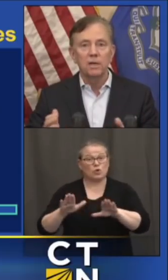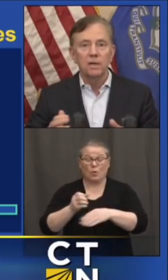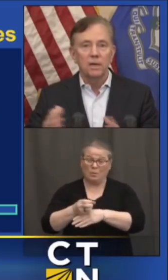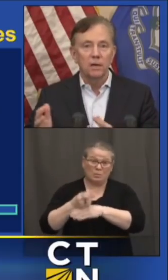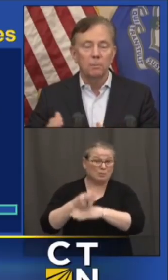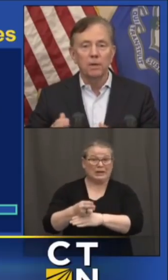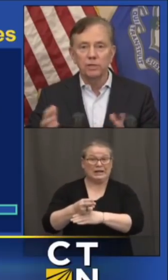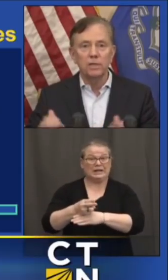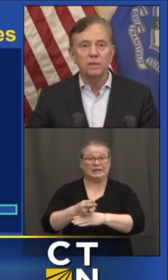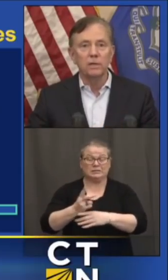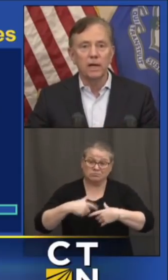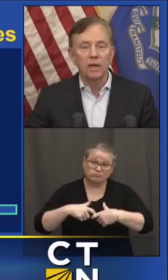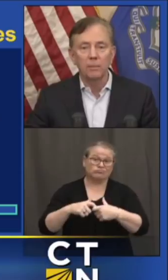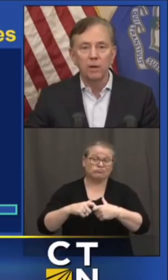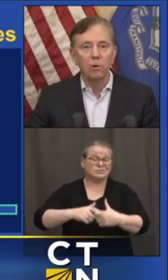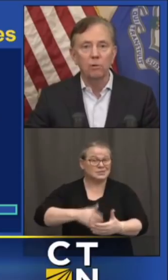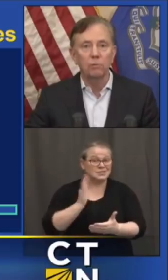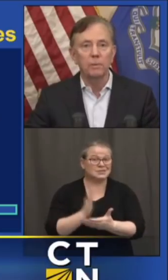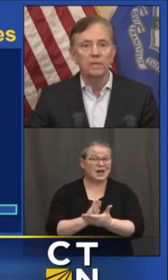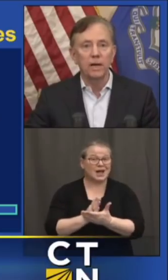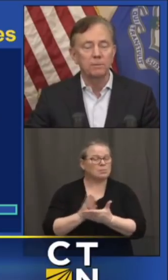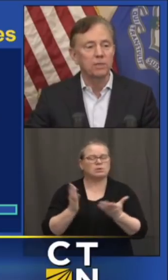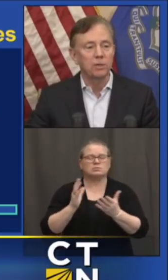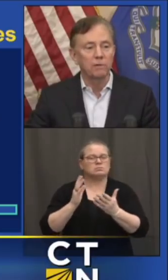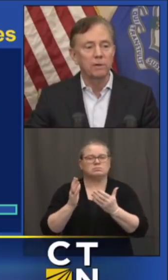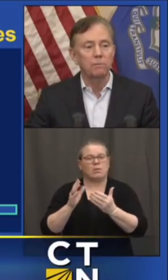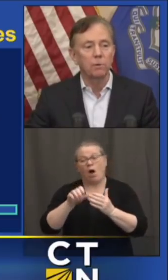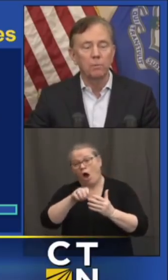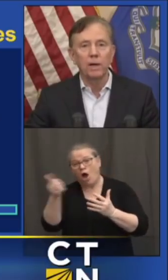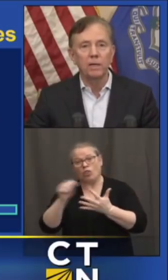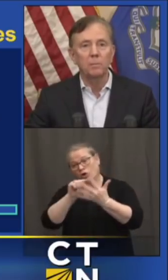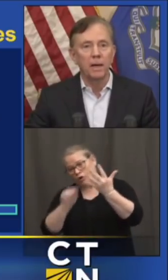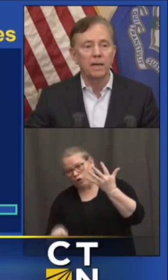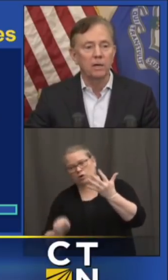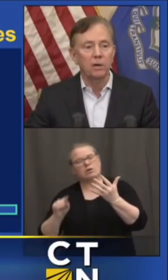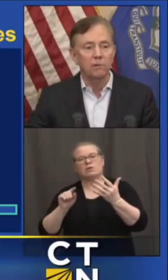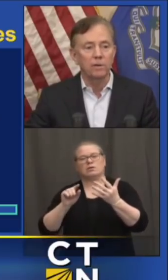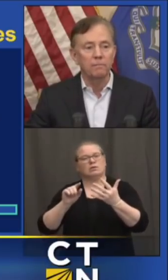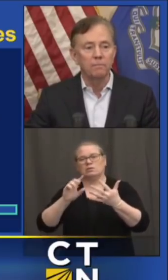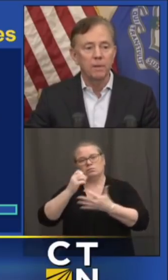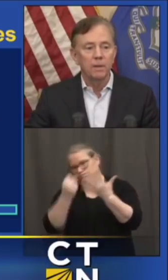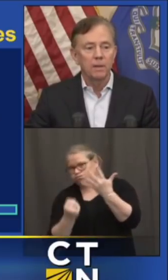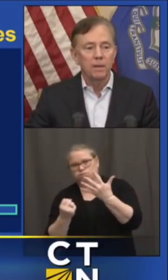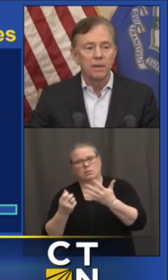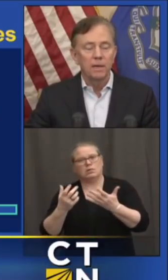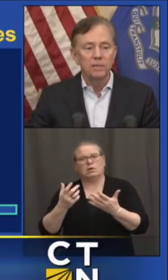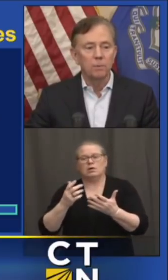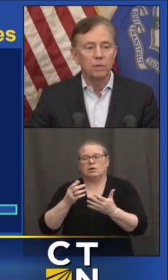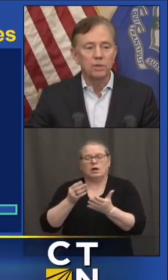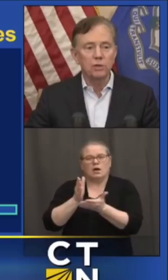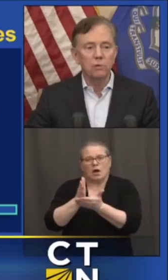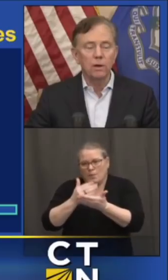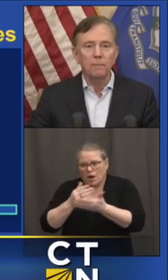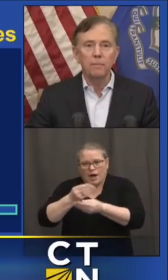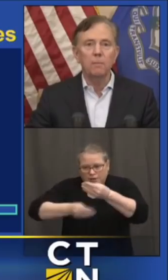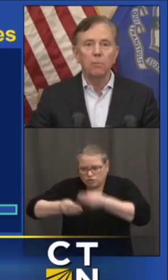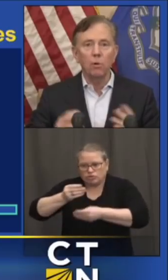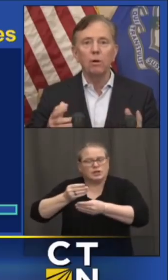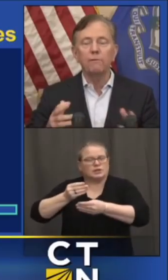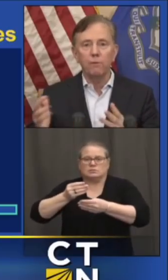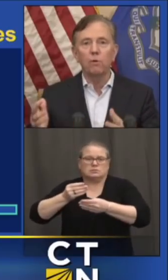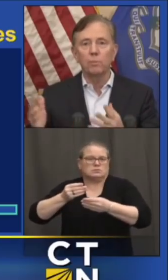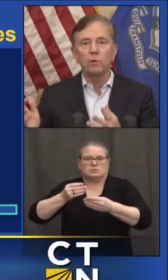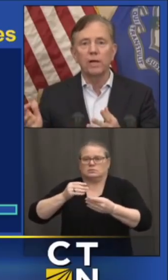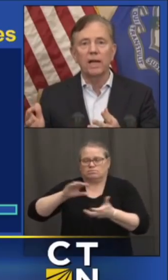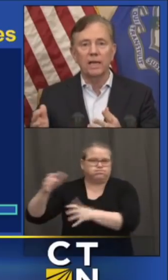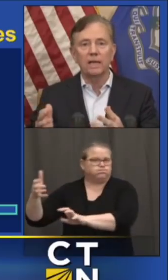matters. Our budget and economic growth will be topsy-turvy. We're breaking the back of COVID. Number two, a